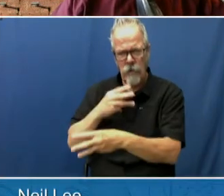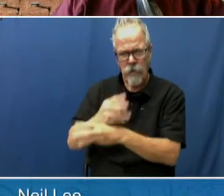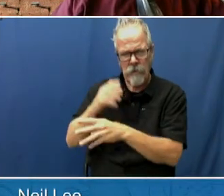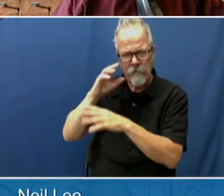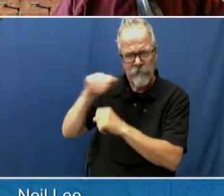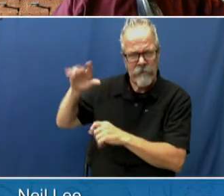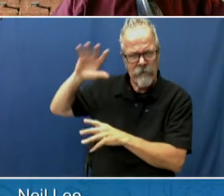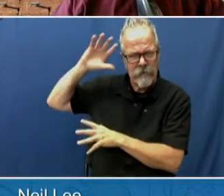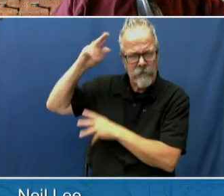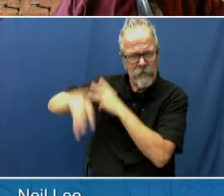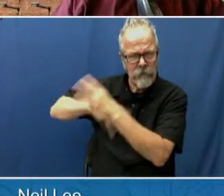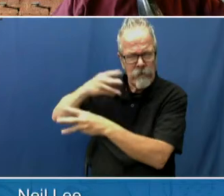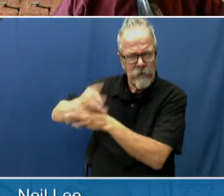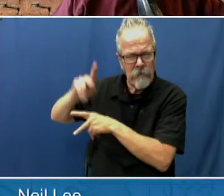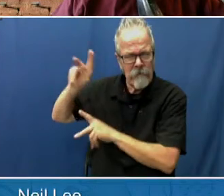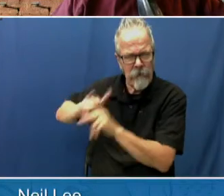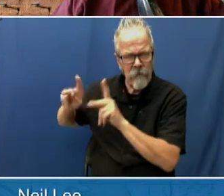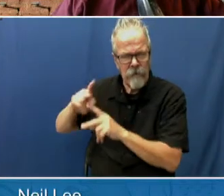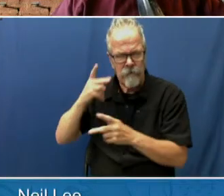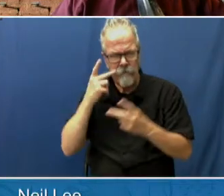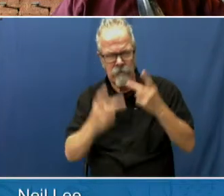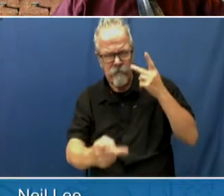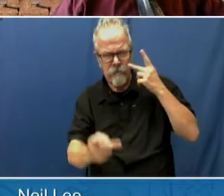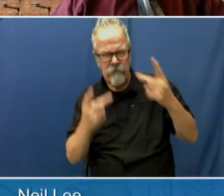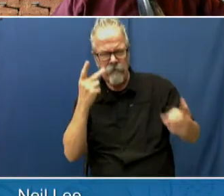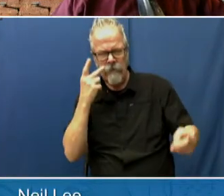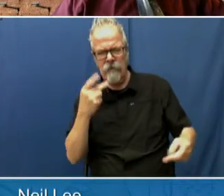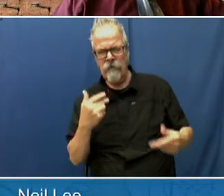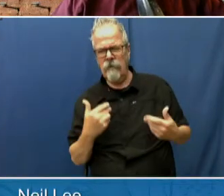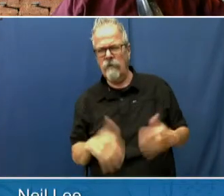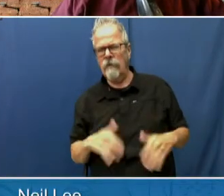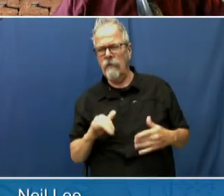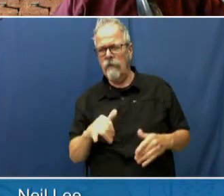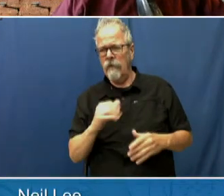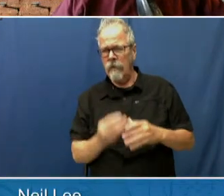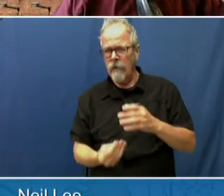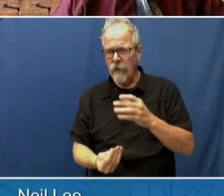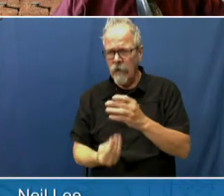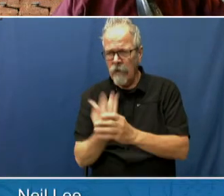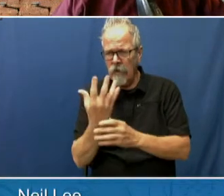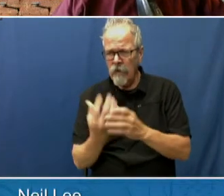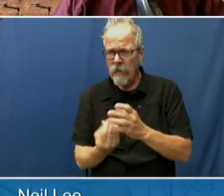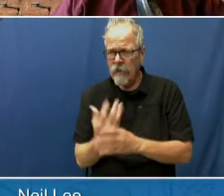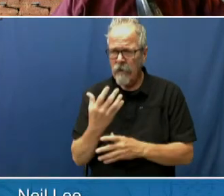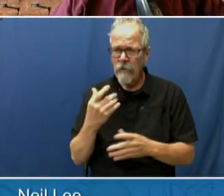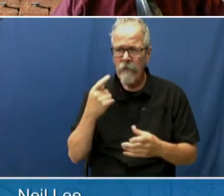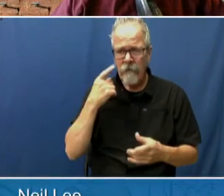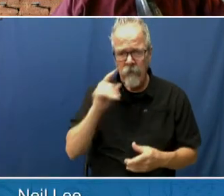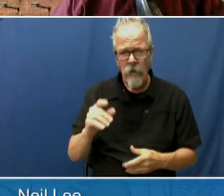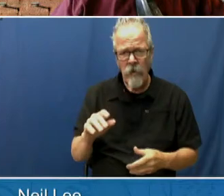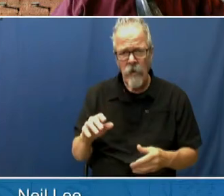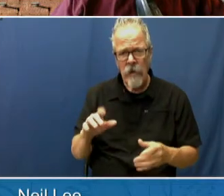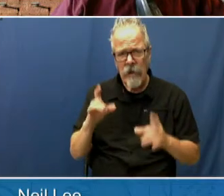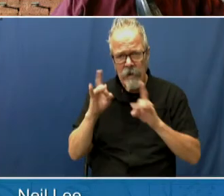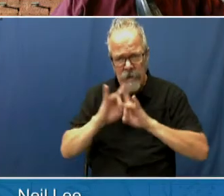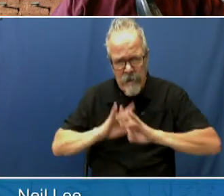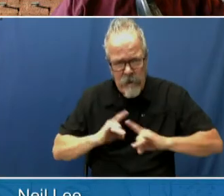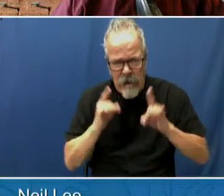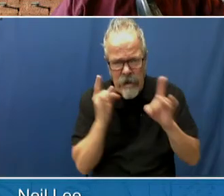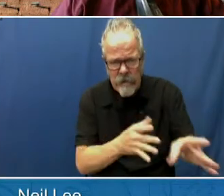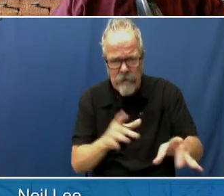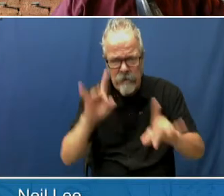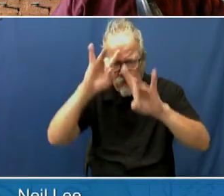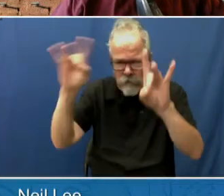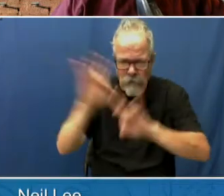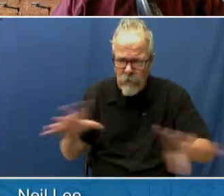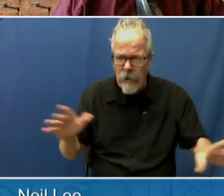This spring of this year, with a wave of hate and violence directed at the Asian community,